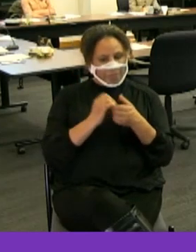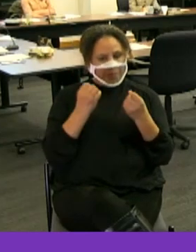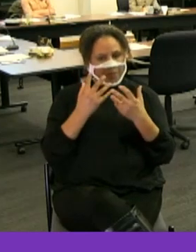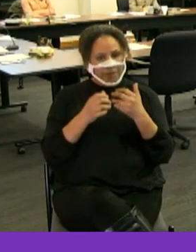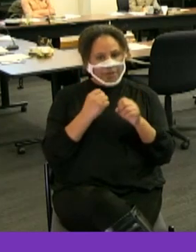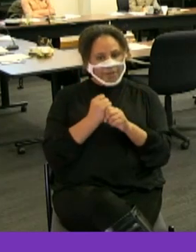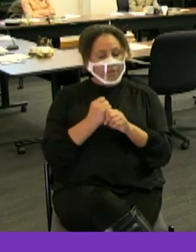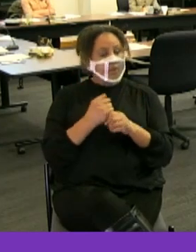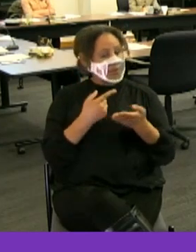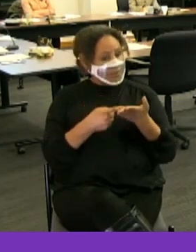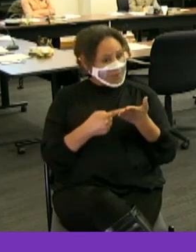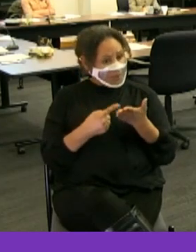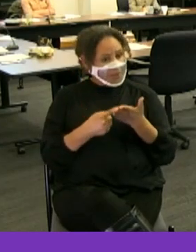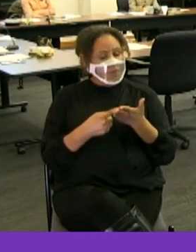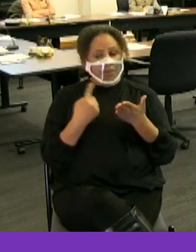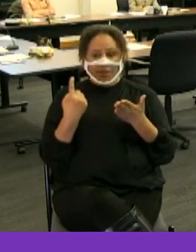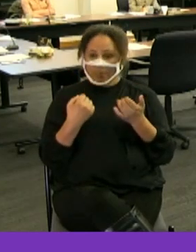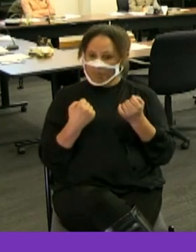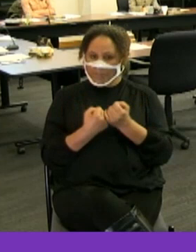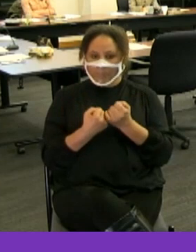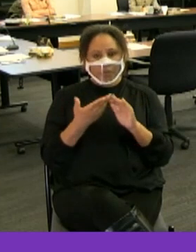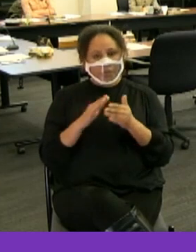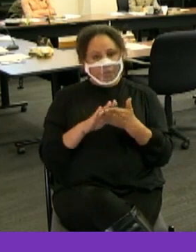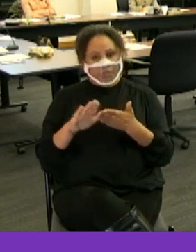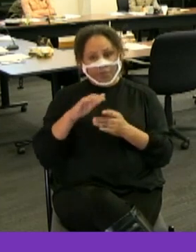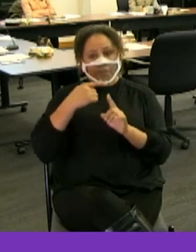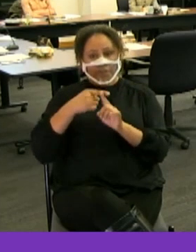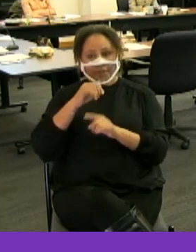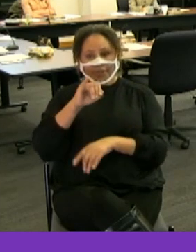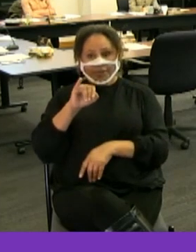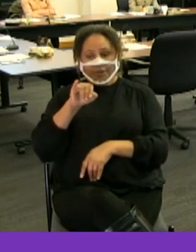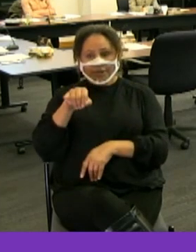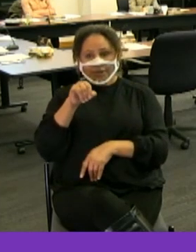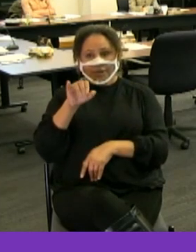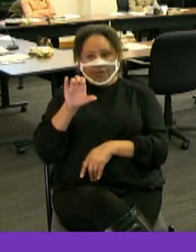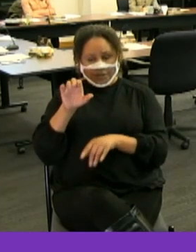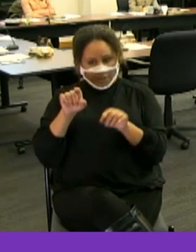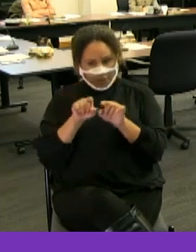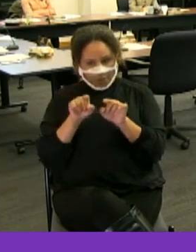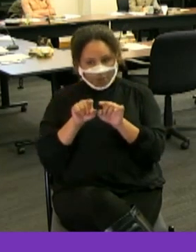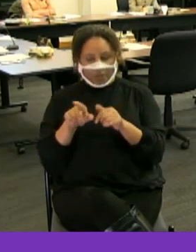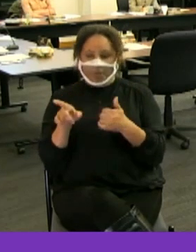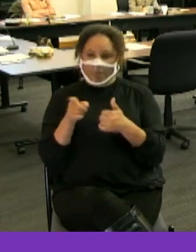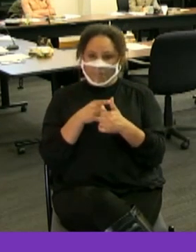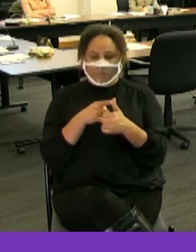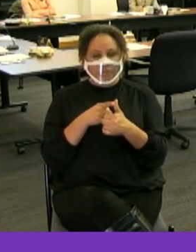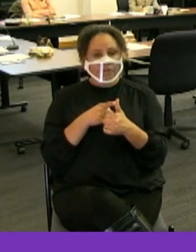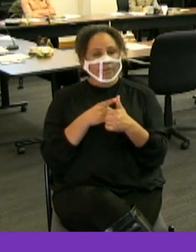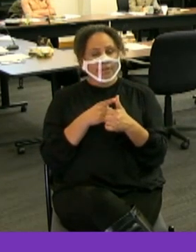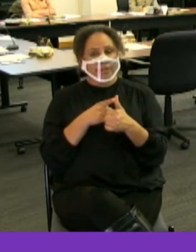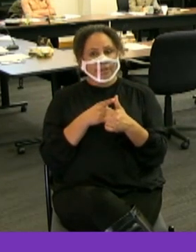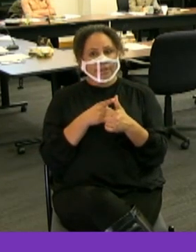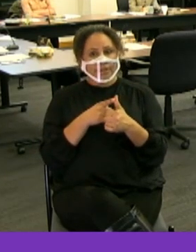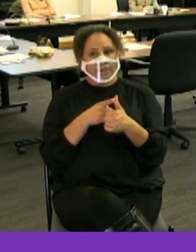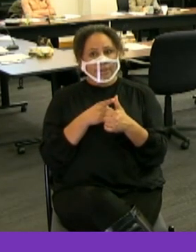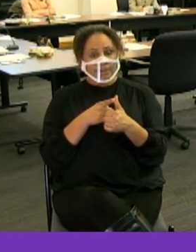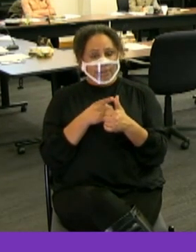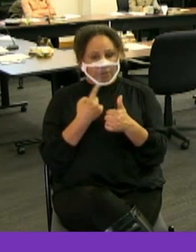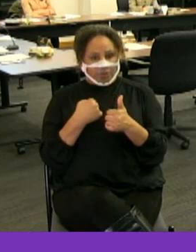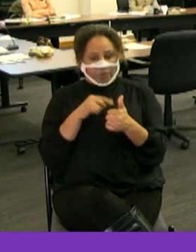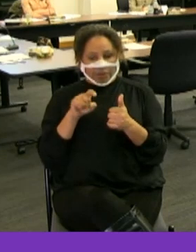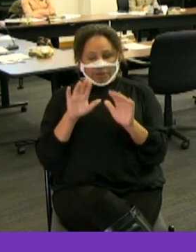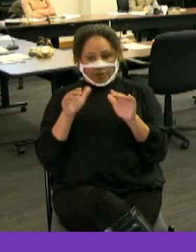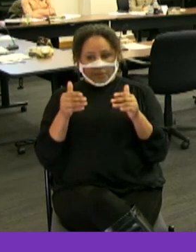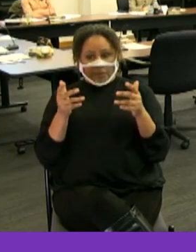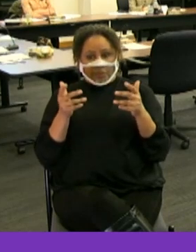extremely supportive of not only the community college system, but Joliet Junior College as well. So the first of the three that we had the focus